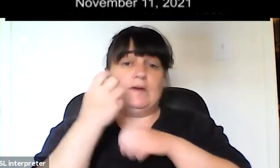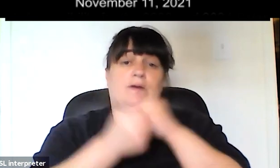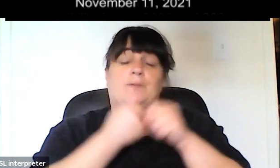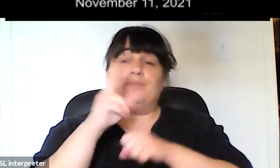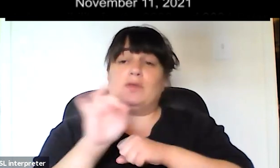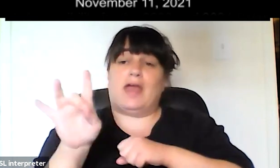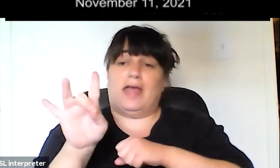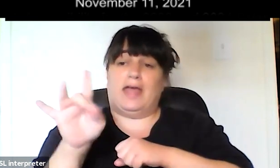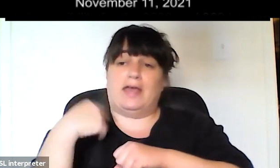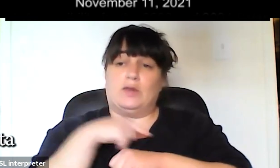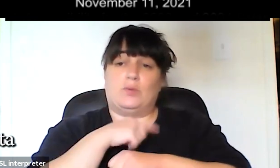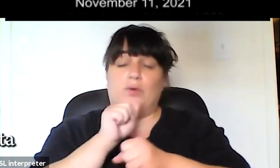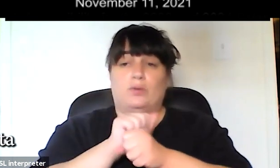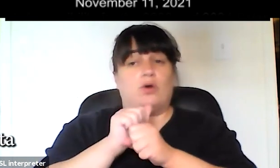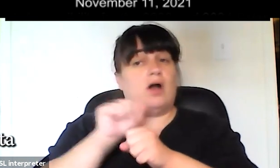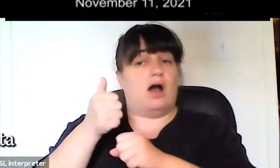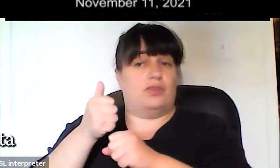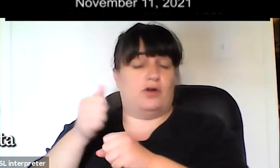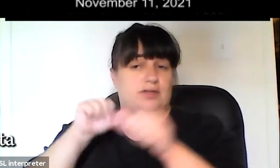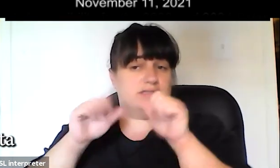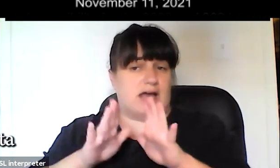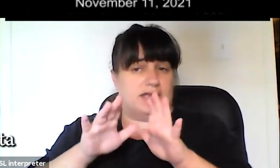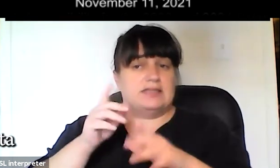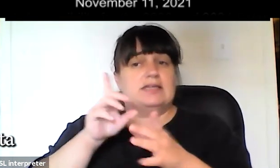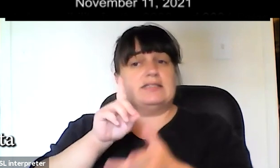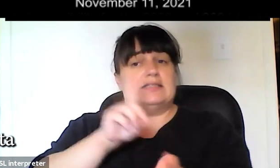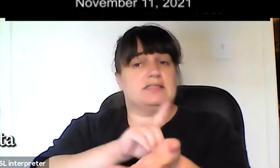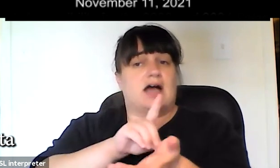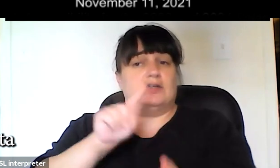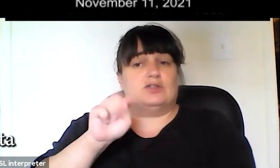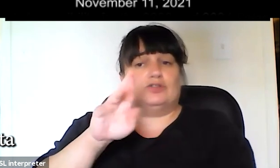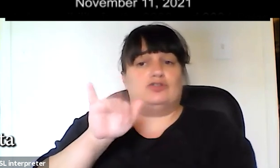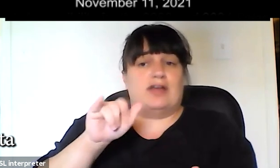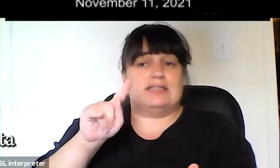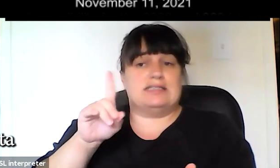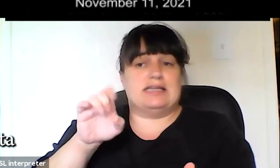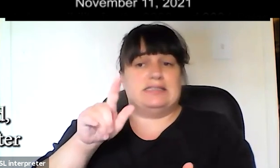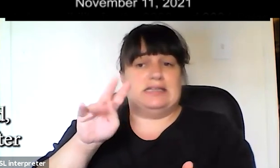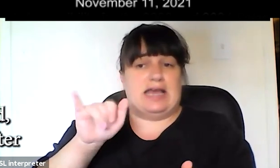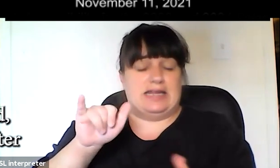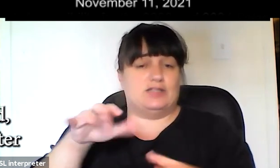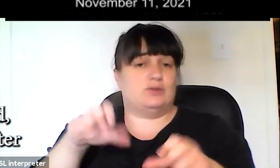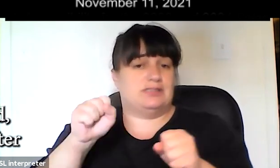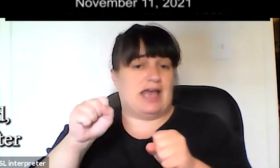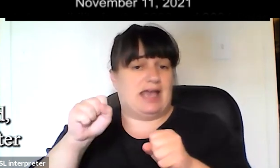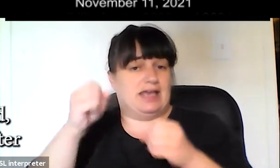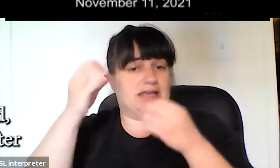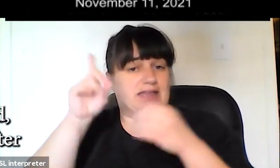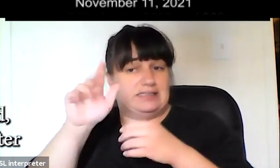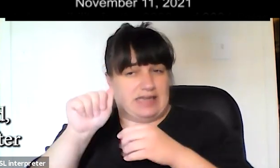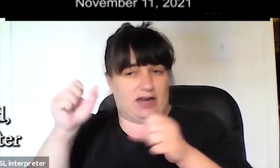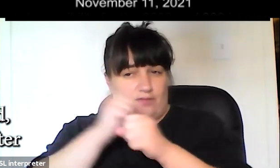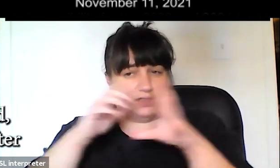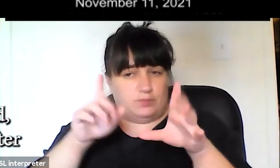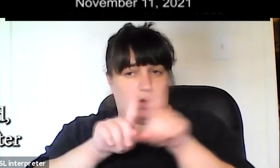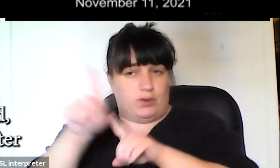working with another scientist, Dr. Tracy Delaney, who was at MIT at the time, to be able to take that data of an exploded star that I